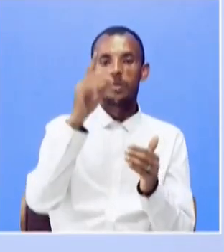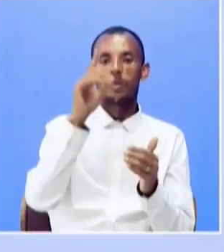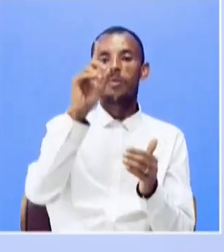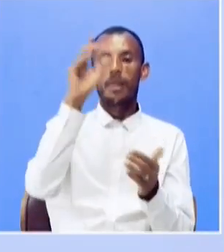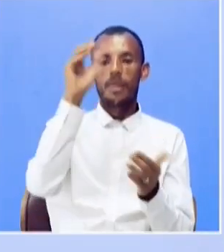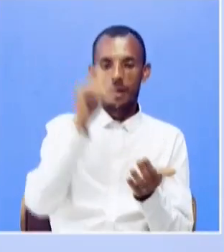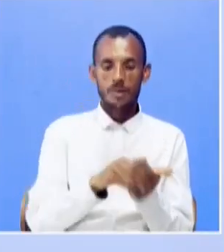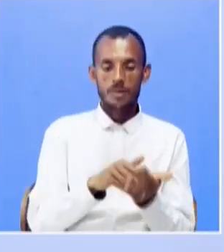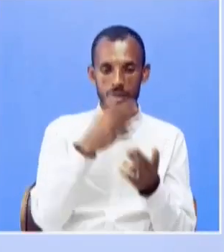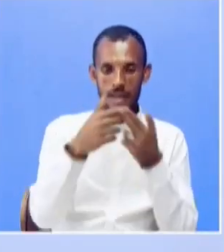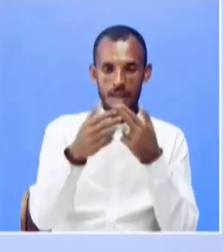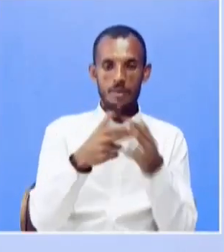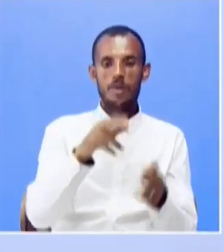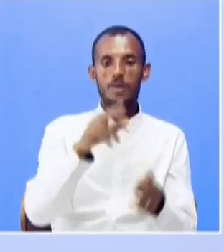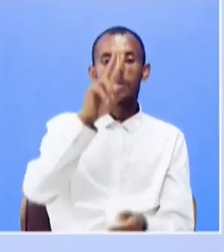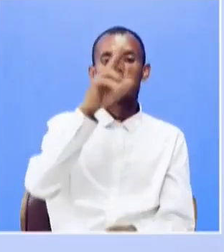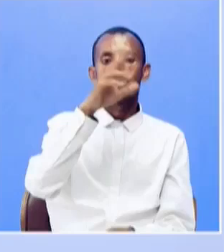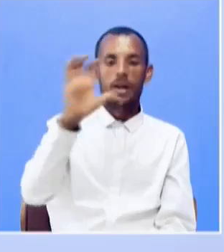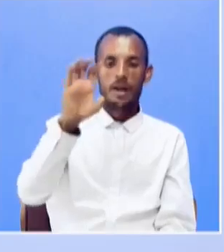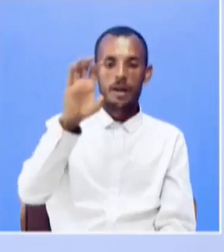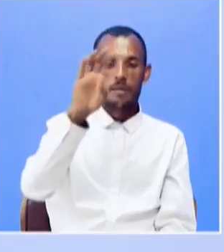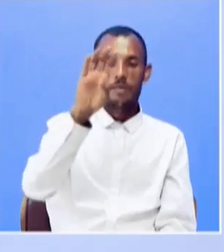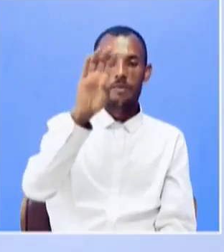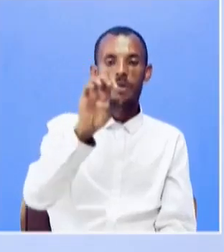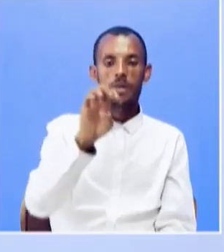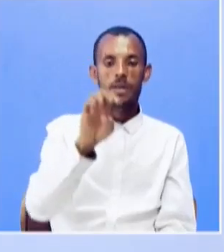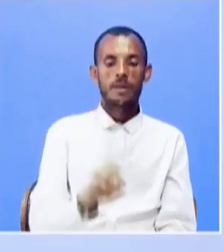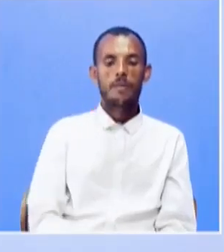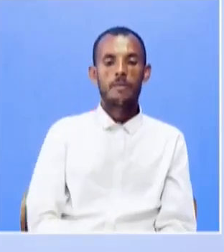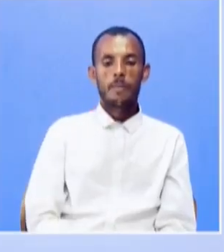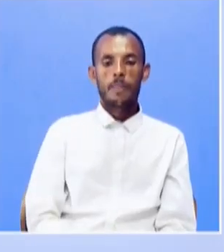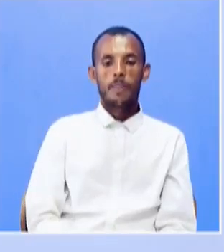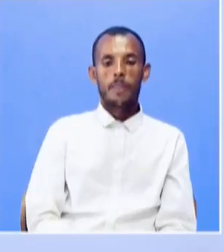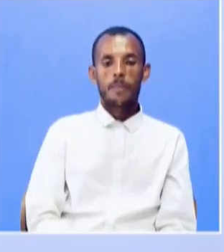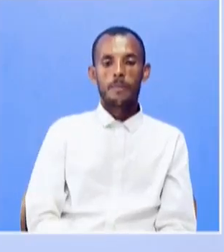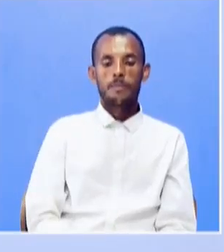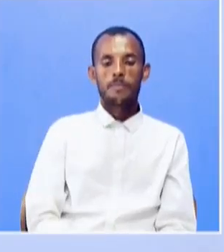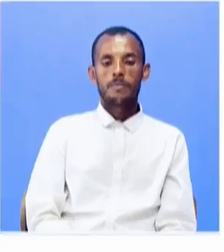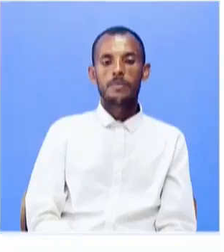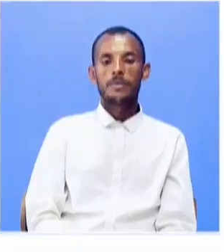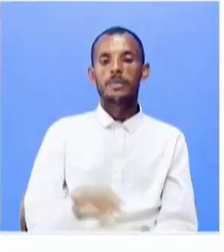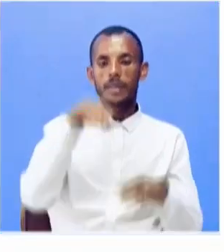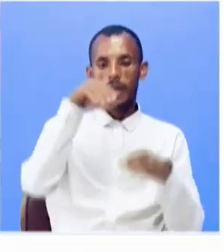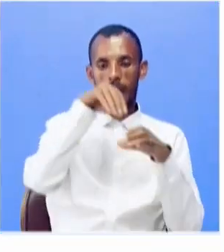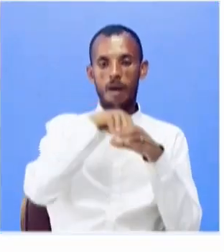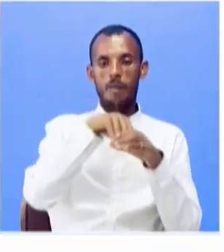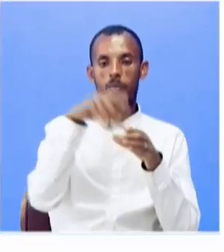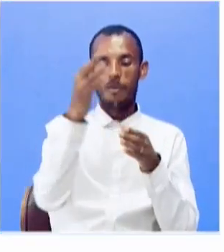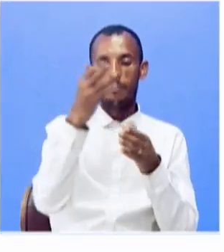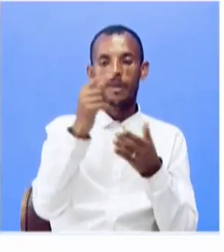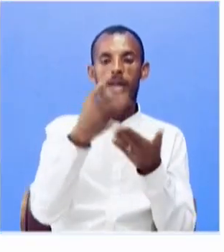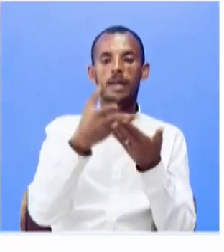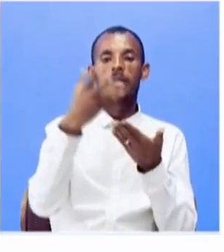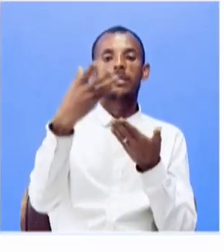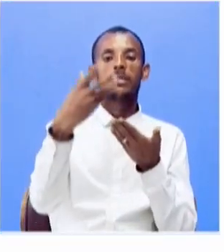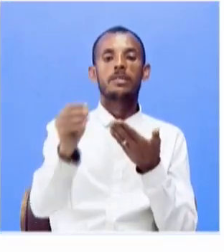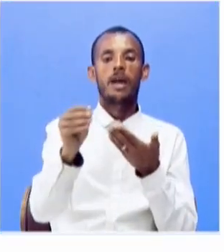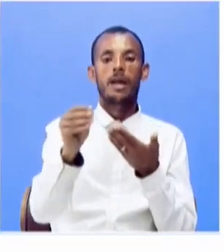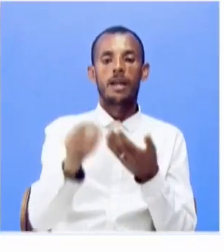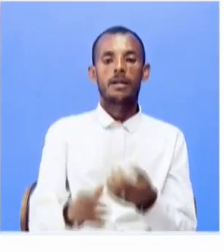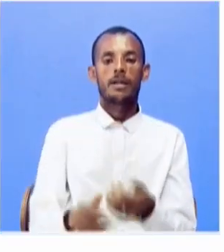times 240. So here, the income of the sales